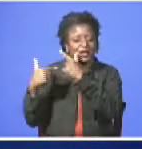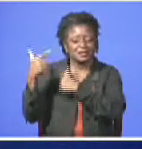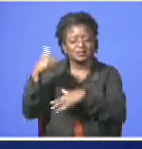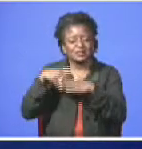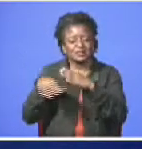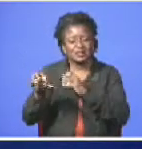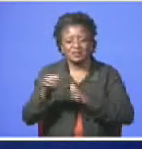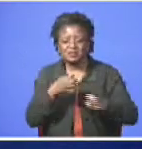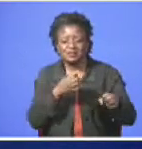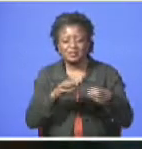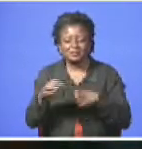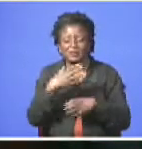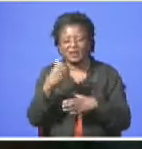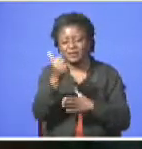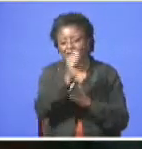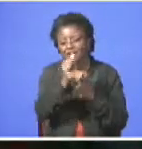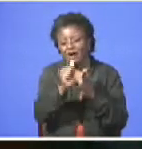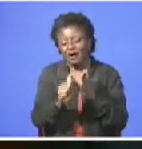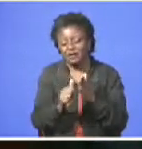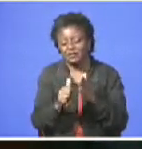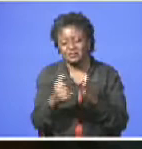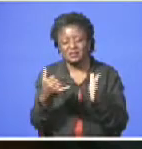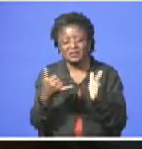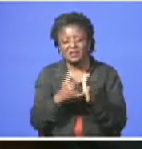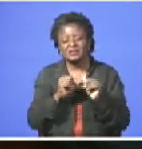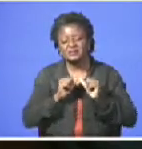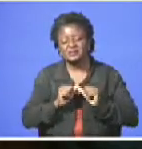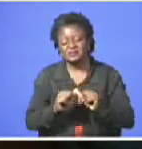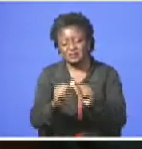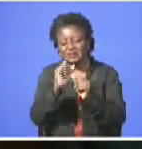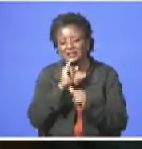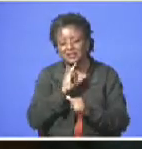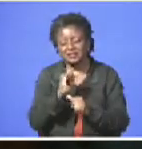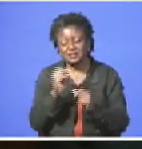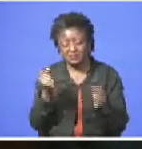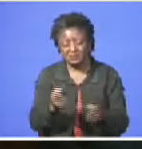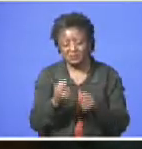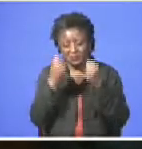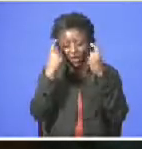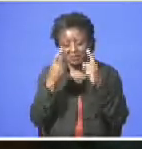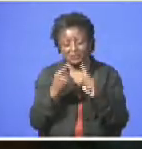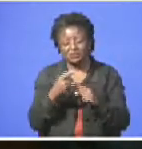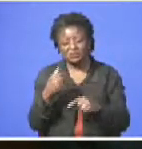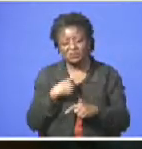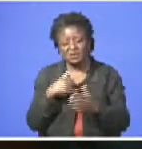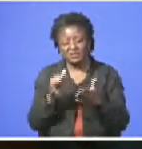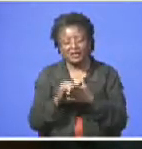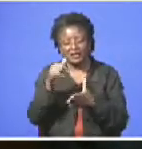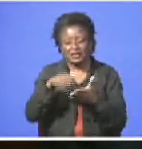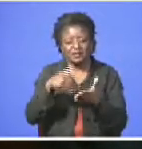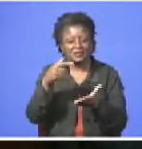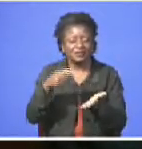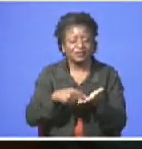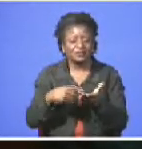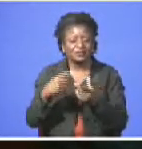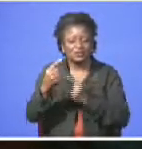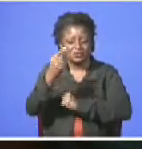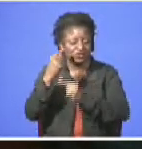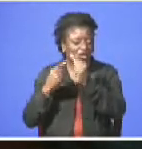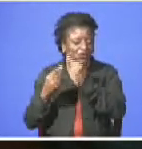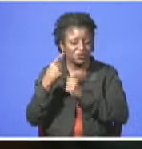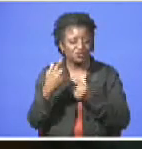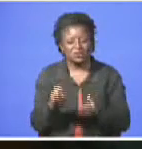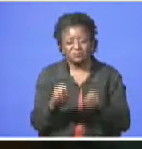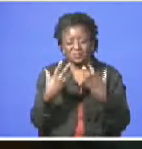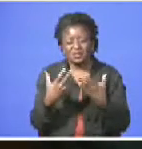arts. It still is surprising to me that in this generation there are many young people, some